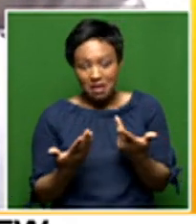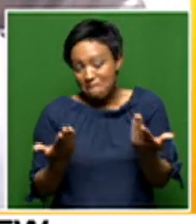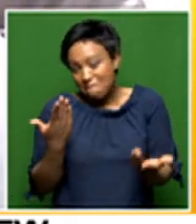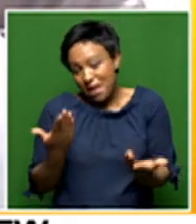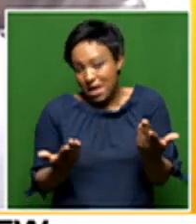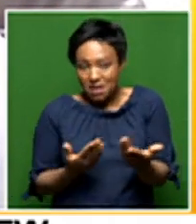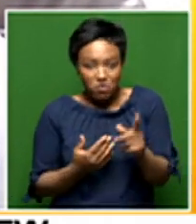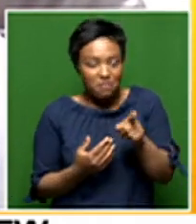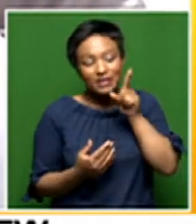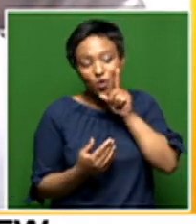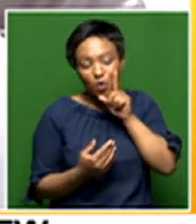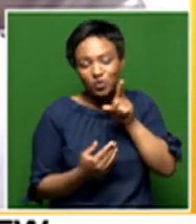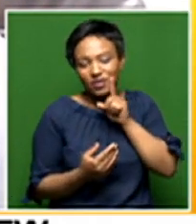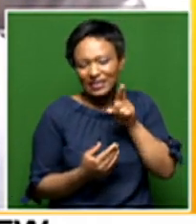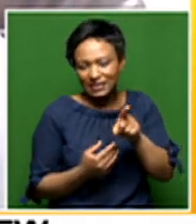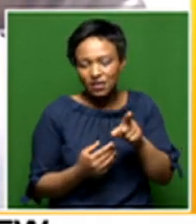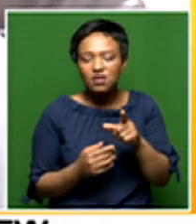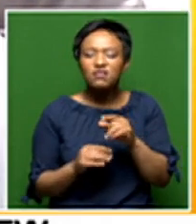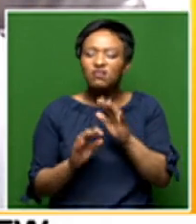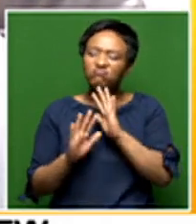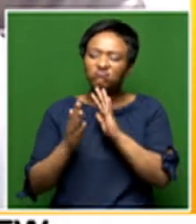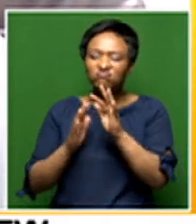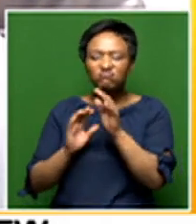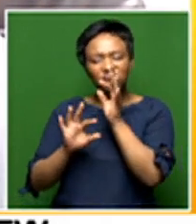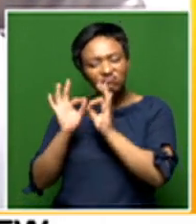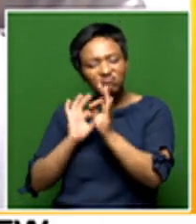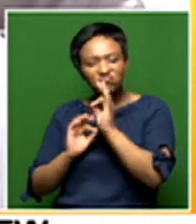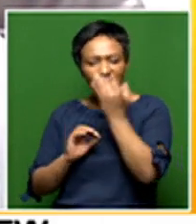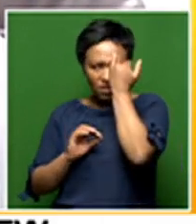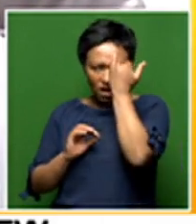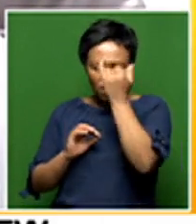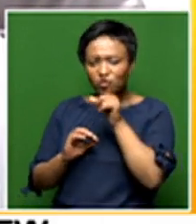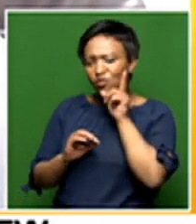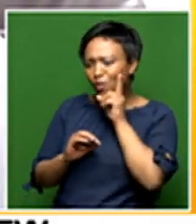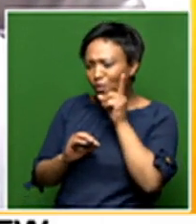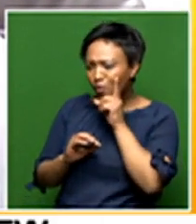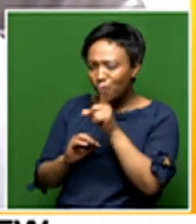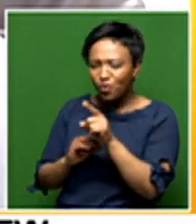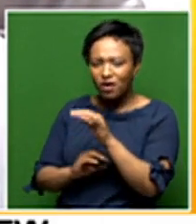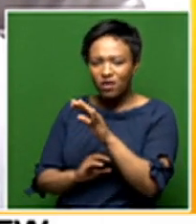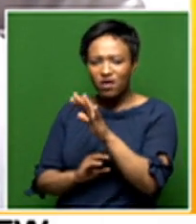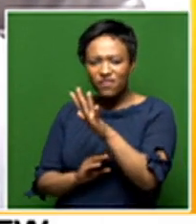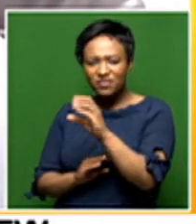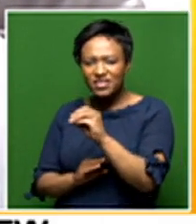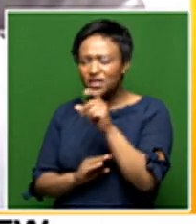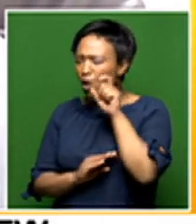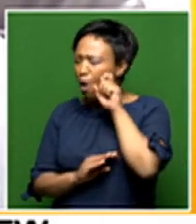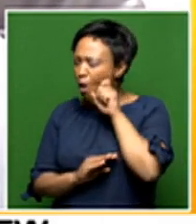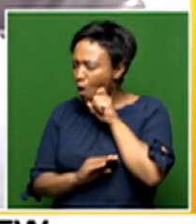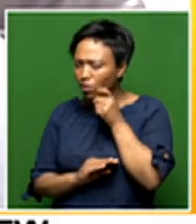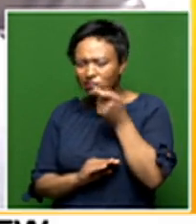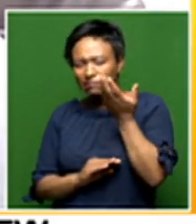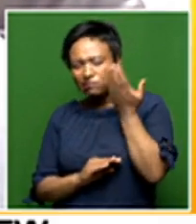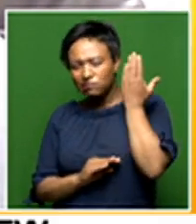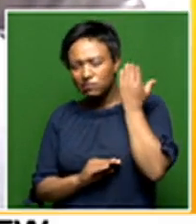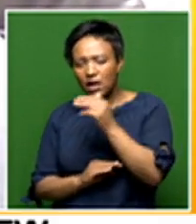something that should be looked at. So talk to us about this. I mean, the idea to look at this 50-year-old MMR